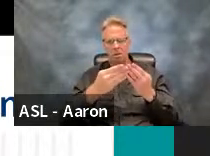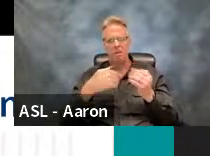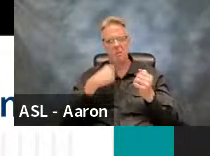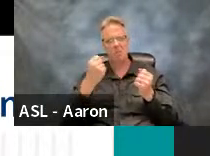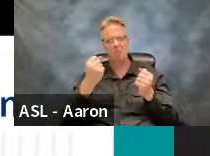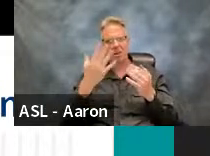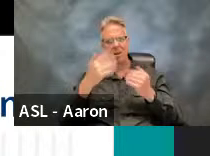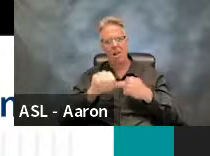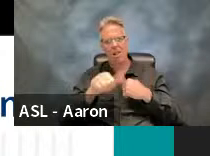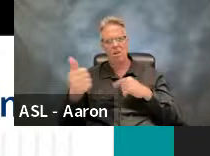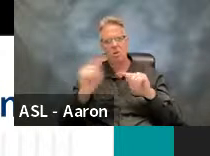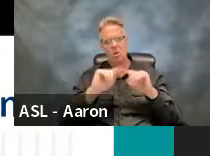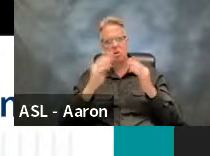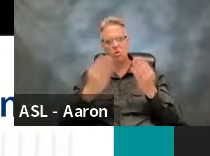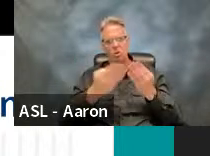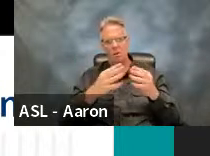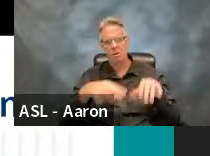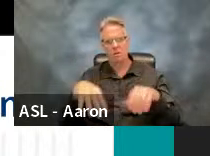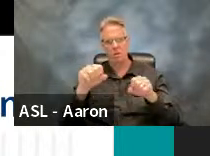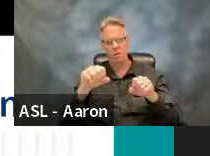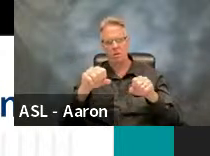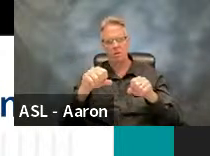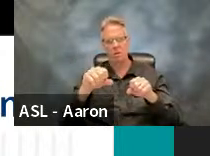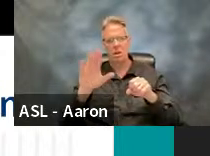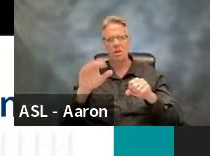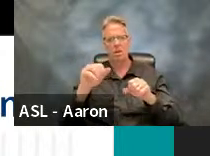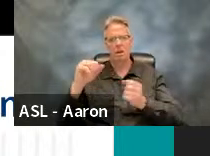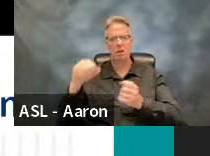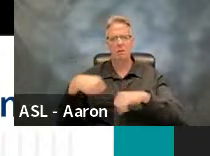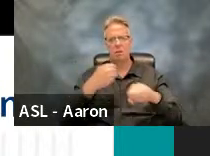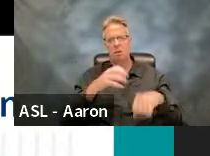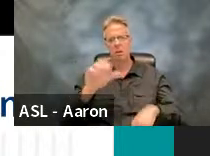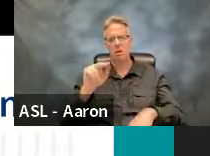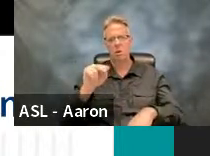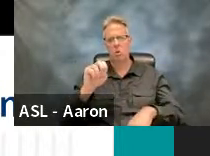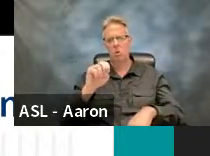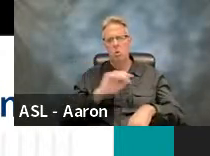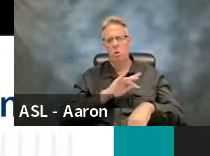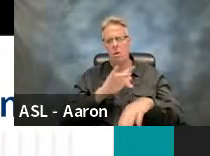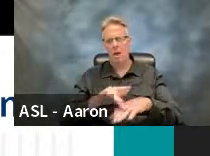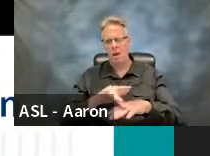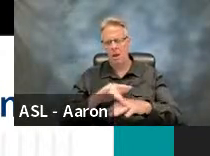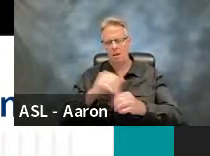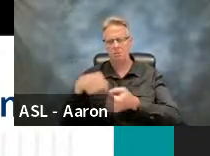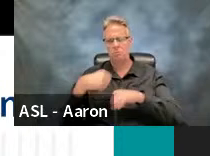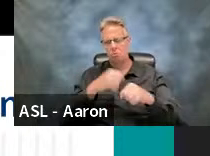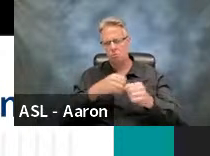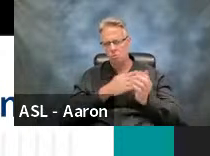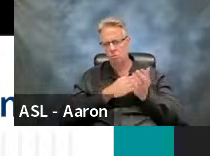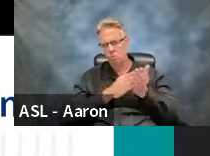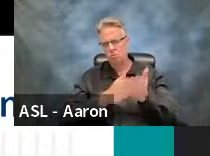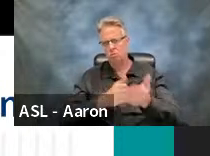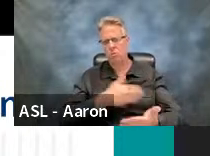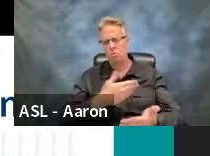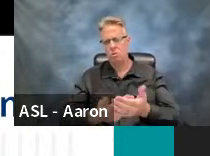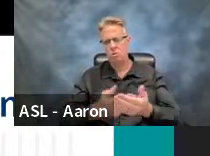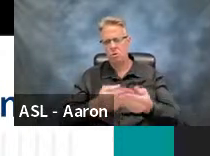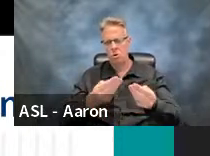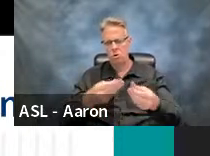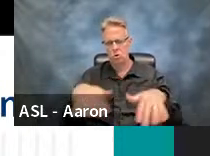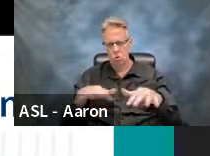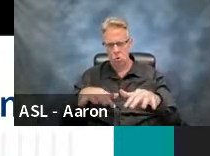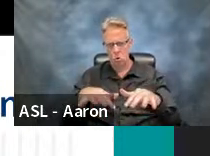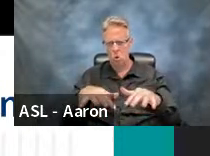tribes probably host a canoe landing and come to the shore. And so I'm wondering